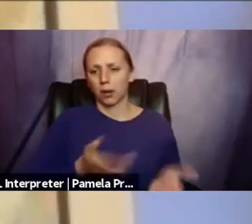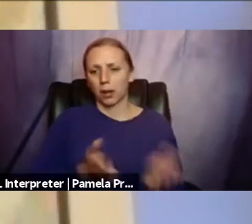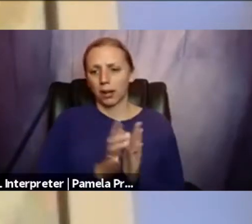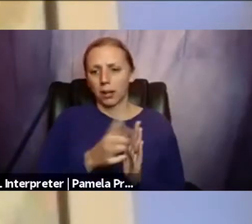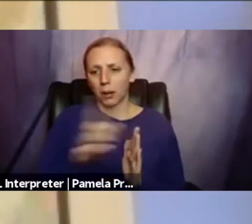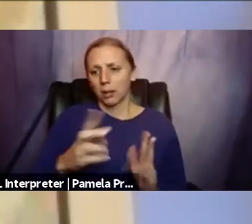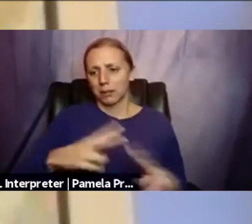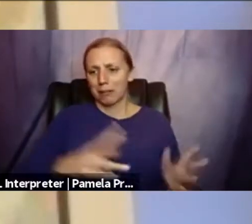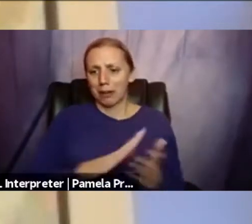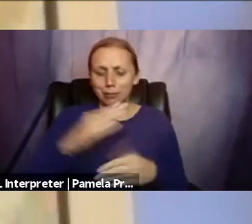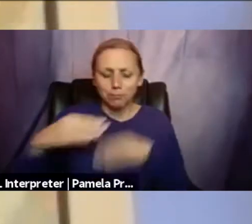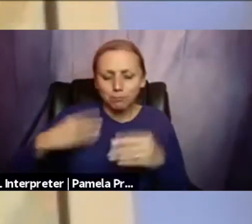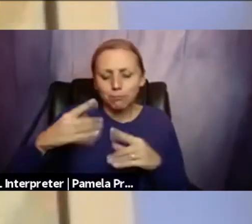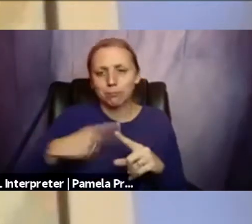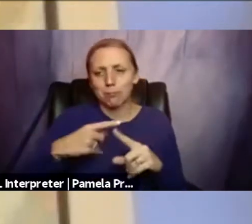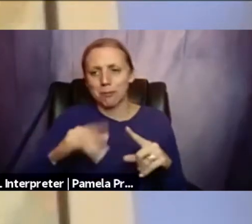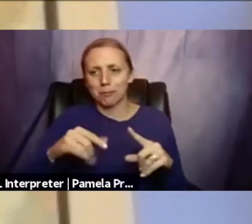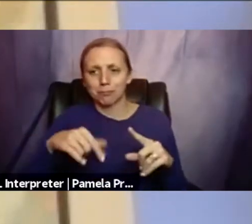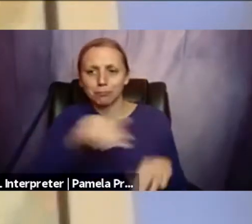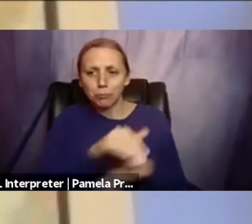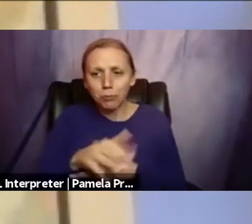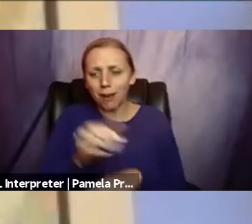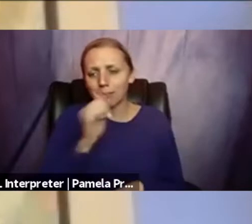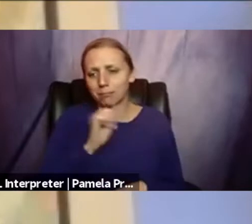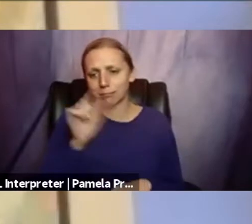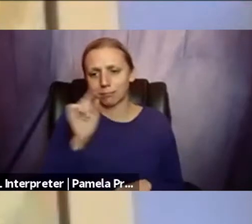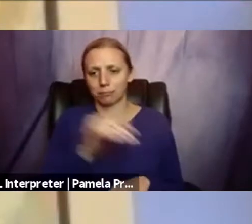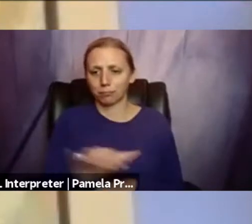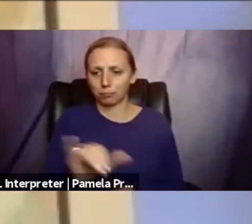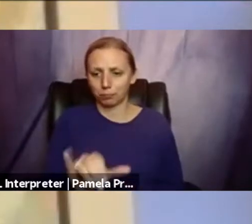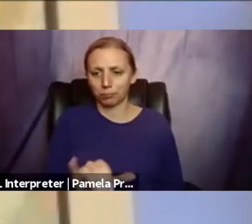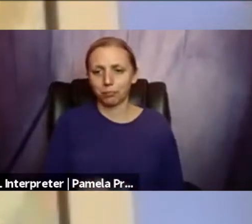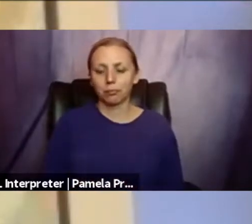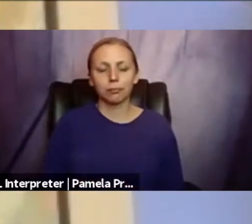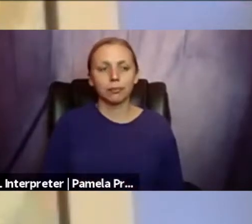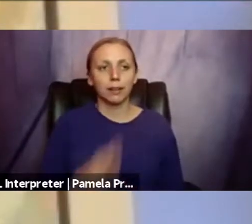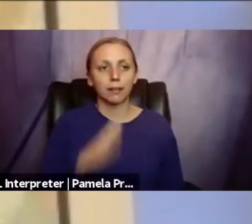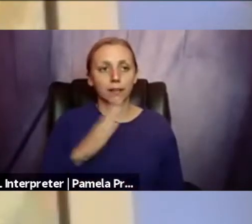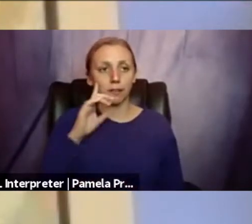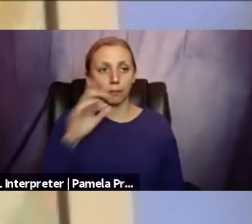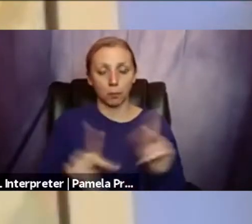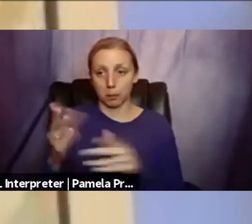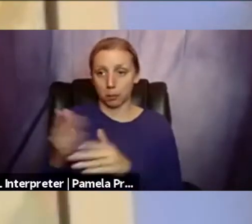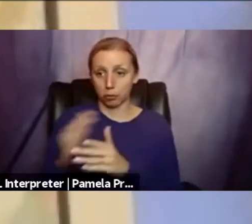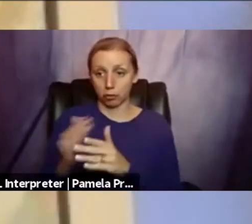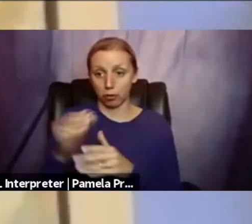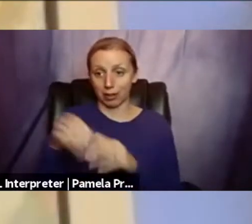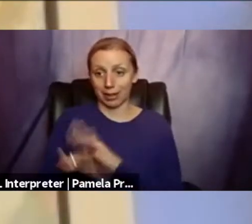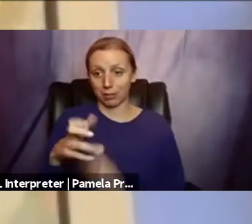and patience for this evening's event. Thank you for those who are sharing in the chat where they are from.